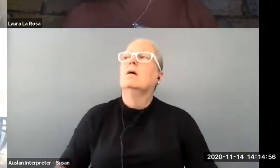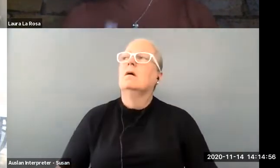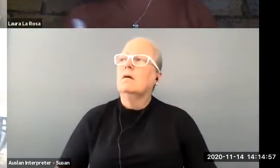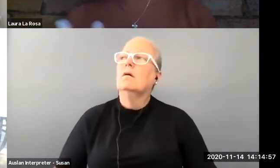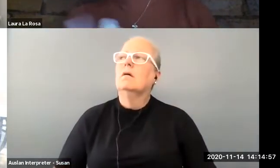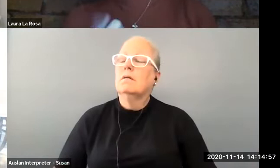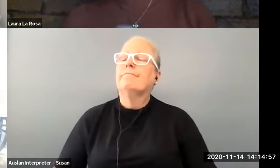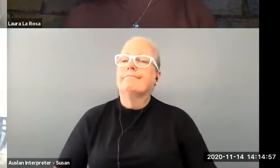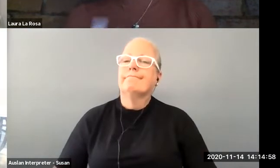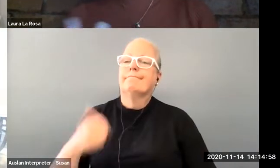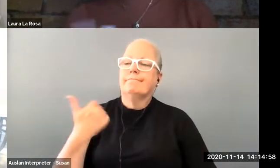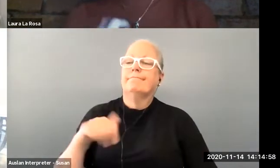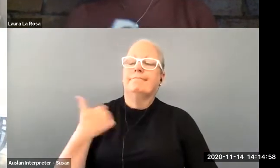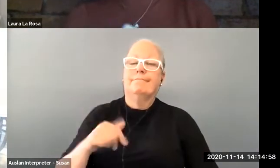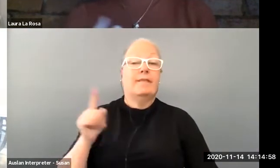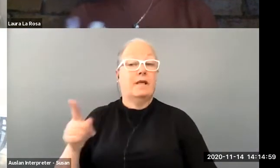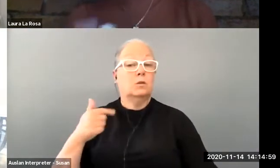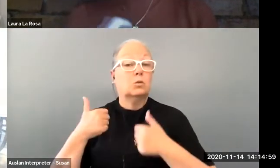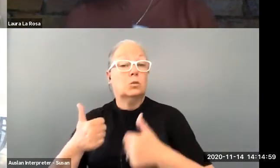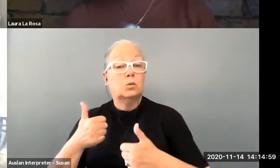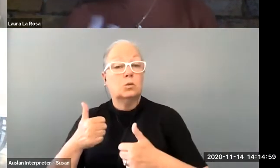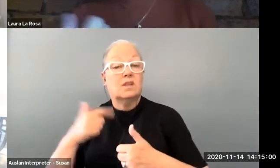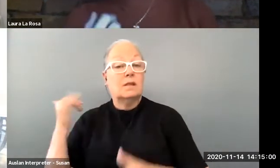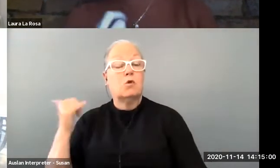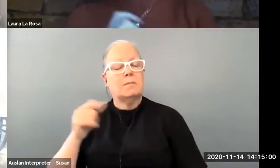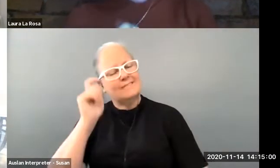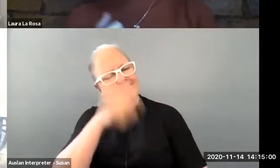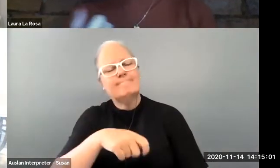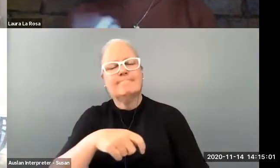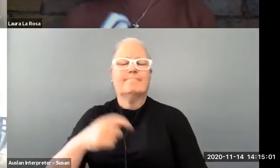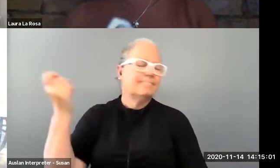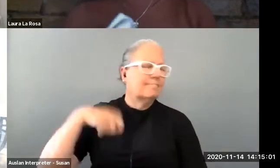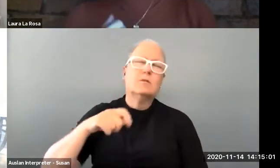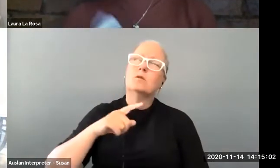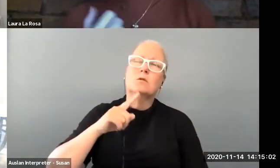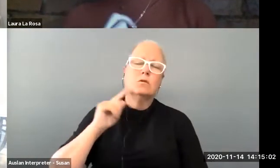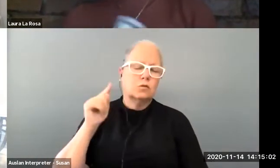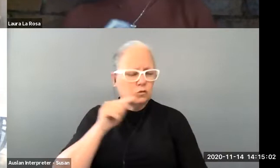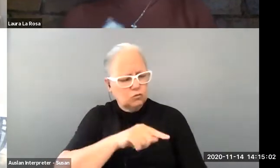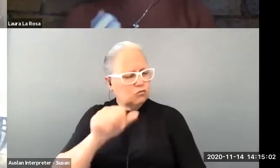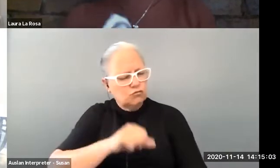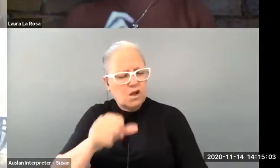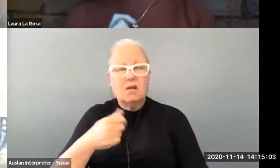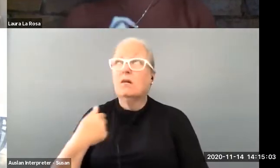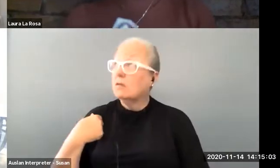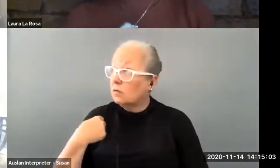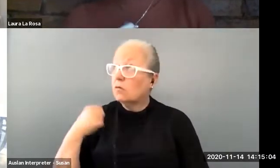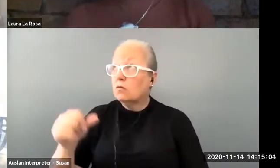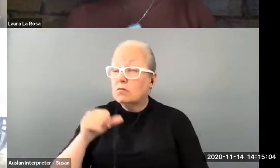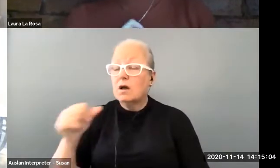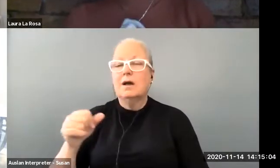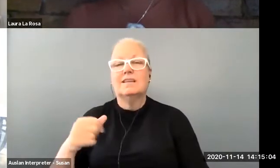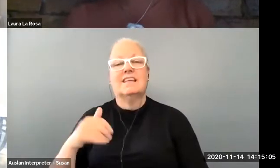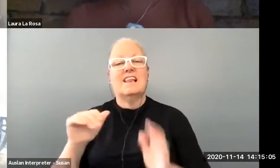good strategy, because they'd probably say, get a grip, like, you're right, this is, you know. And I sort of come back to